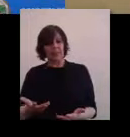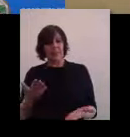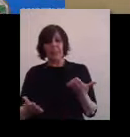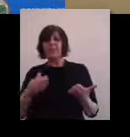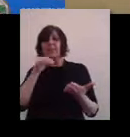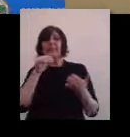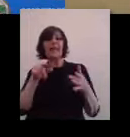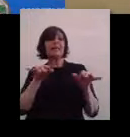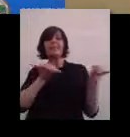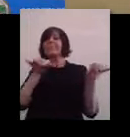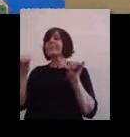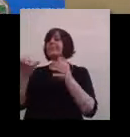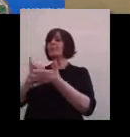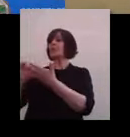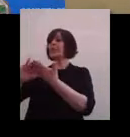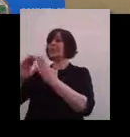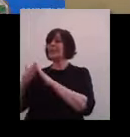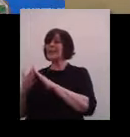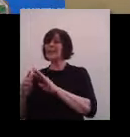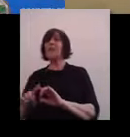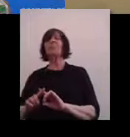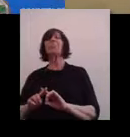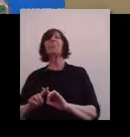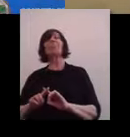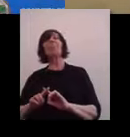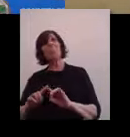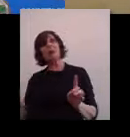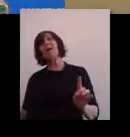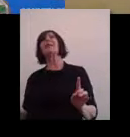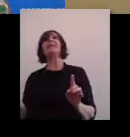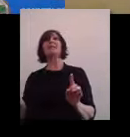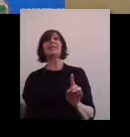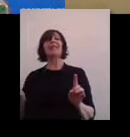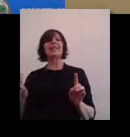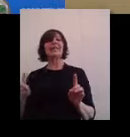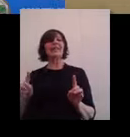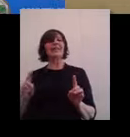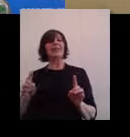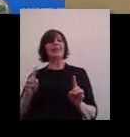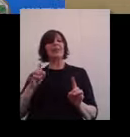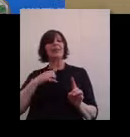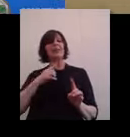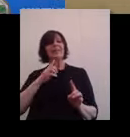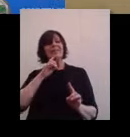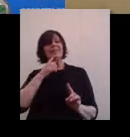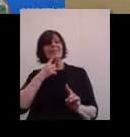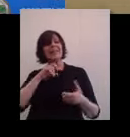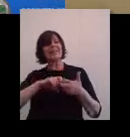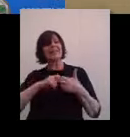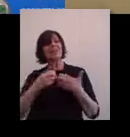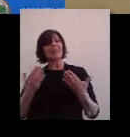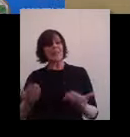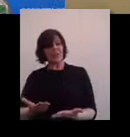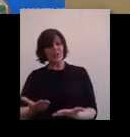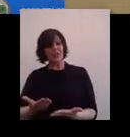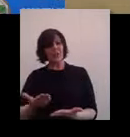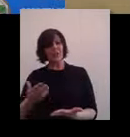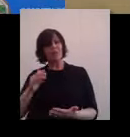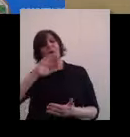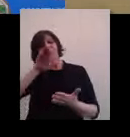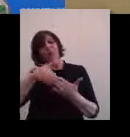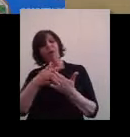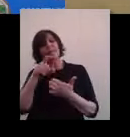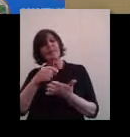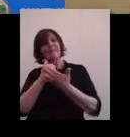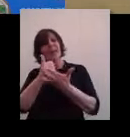City or Long Island or Westchester County, but we have a significant issue that we have to deal with here, and we all need to pitch in. The determination